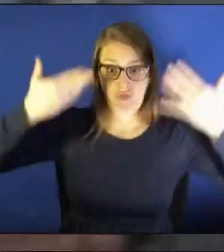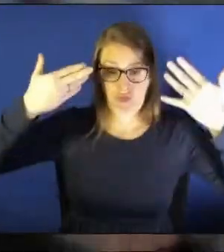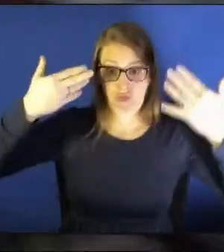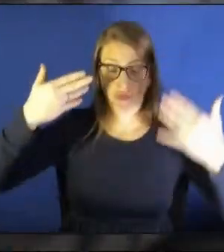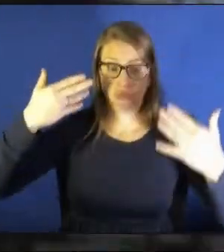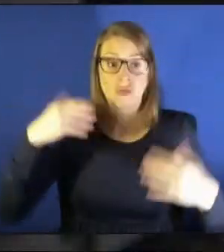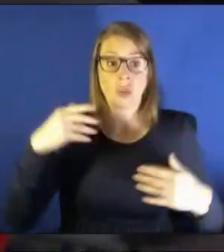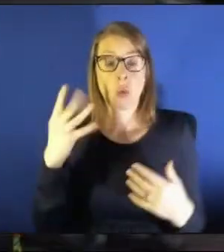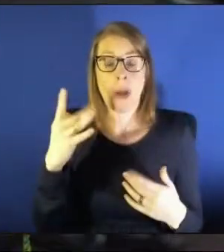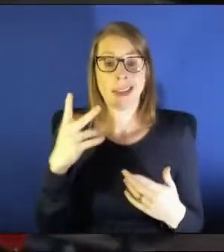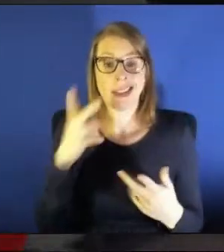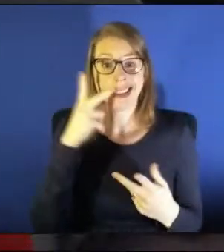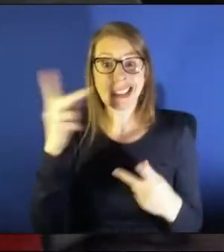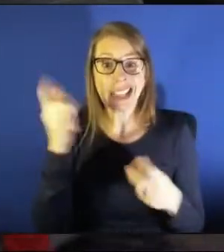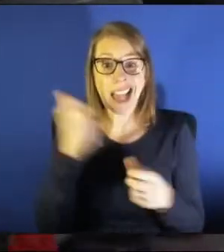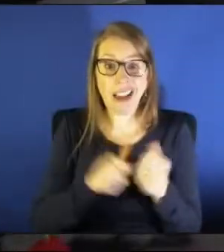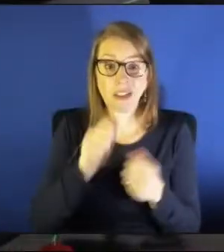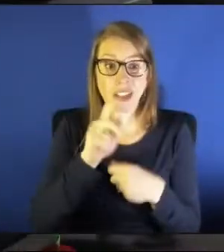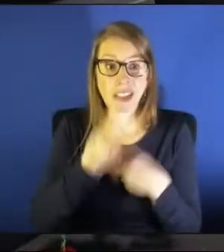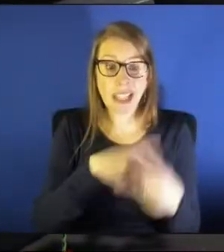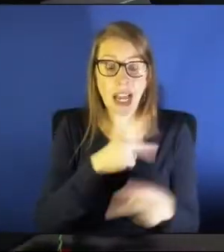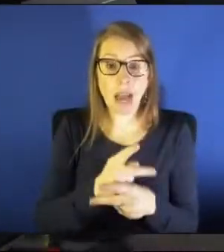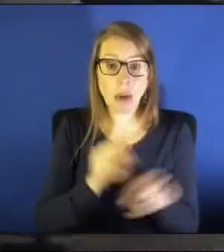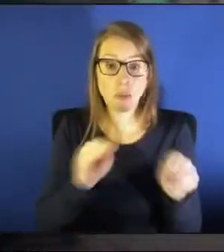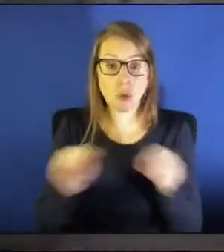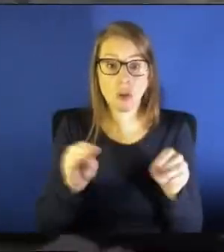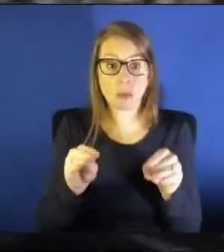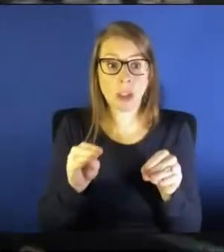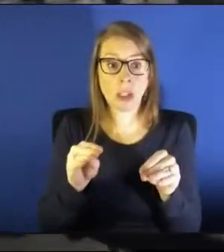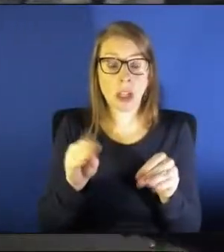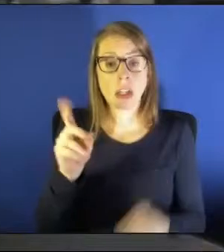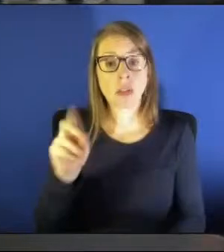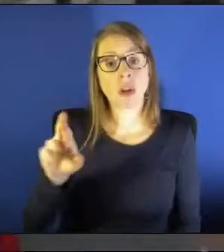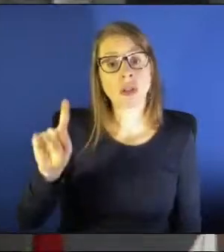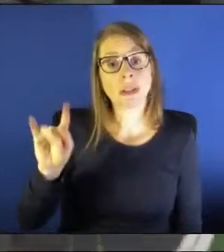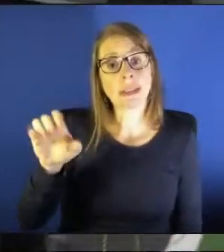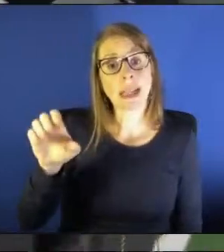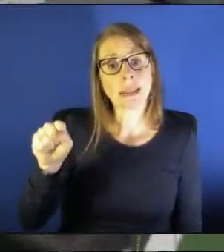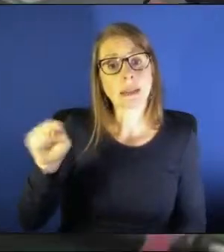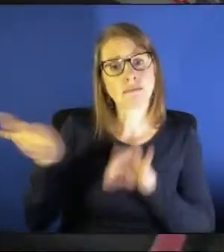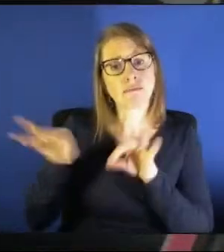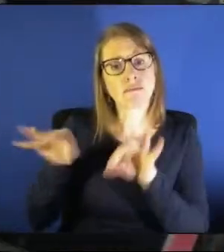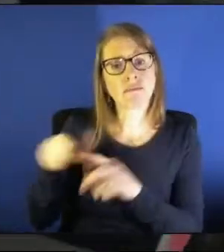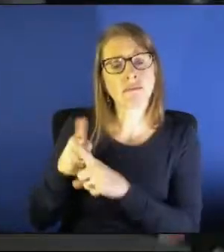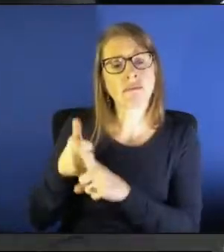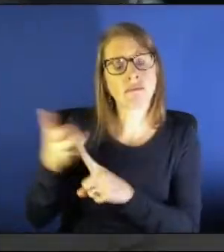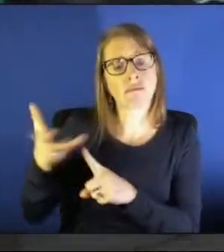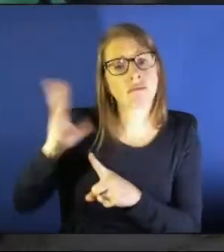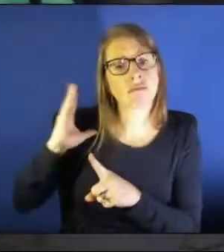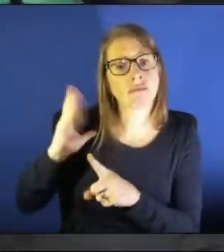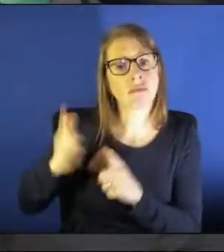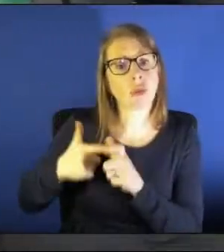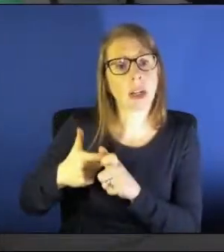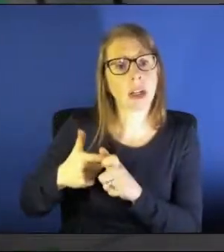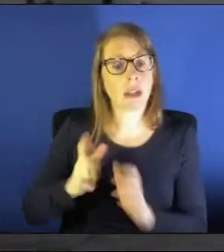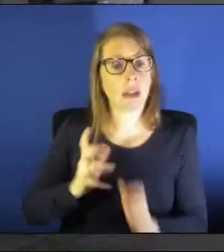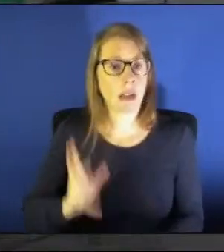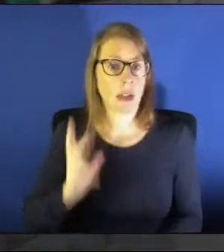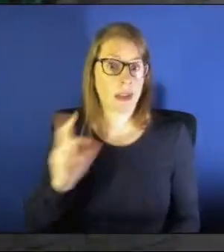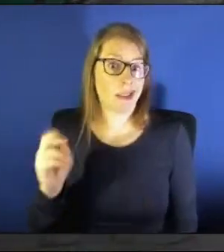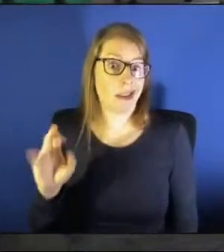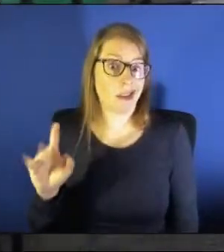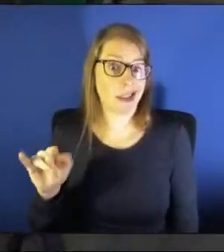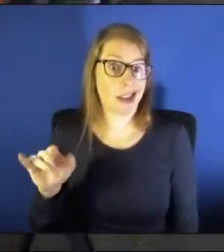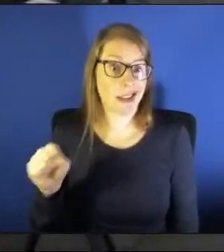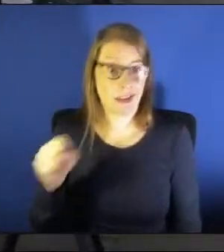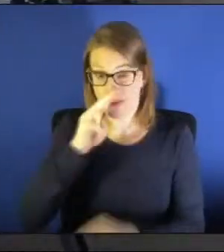see every type of movement throughout your body. And Dr. Stites was talking about how he used to run, which, by the way, I think Dr. Stites would be so much fun to